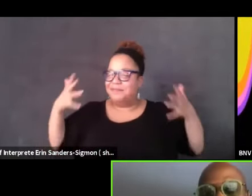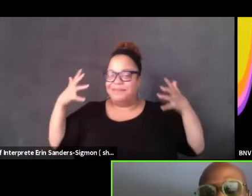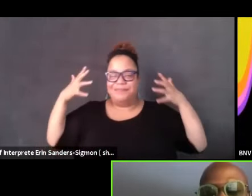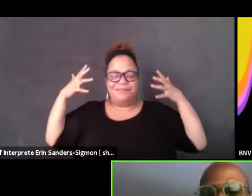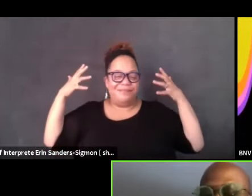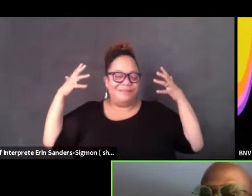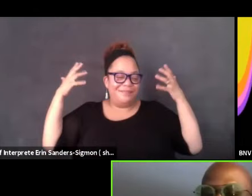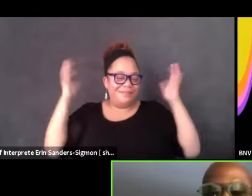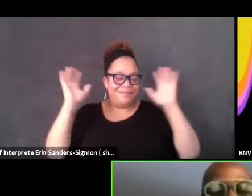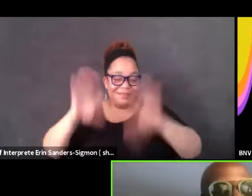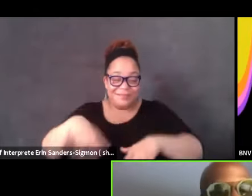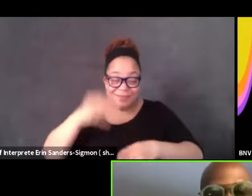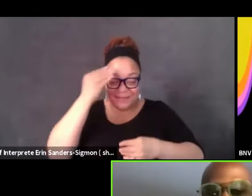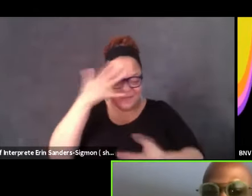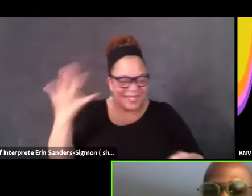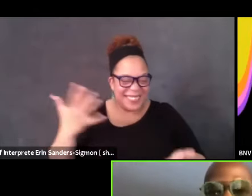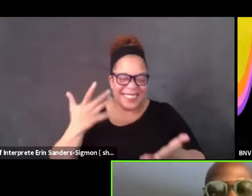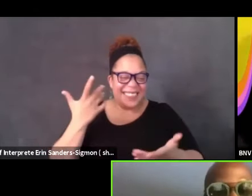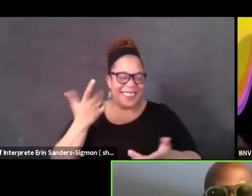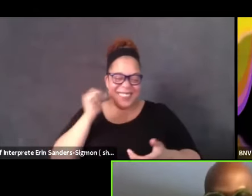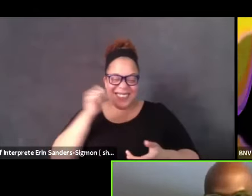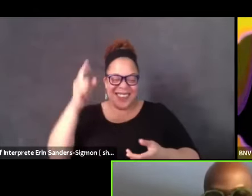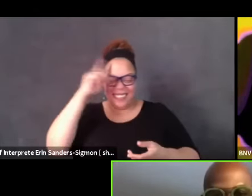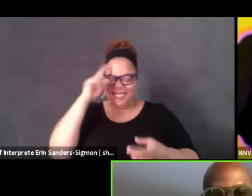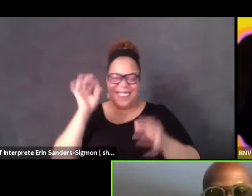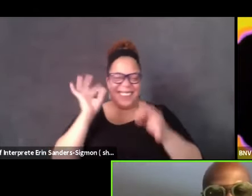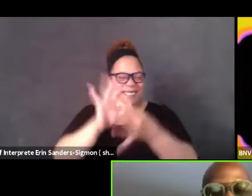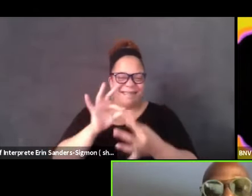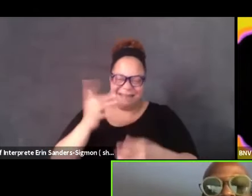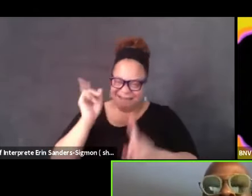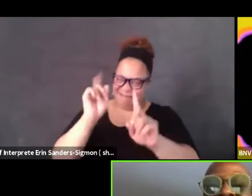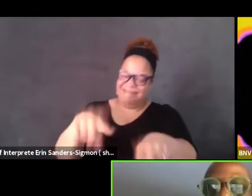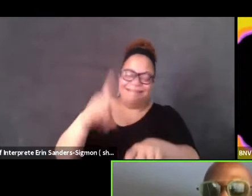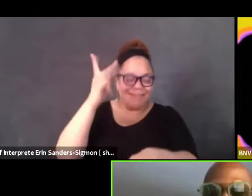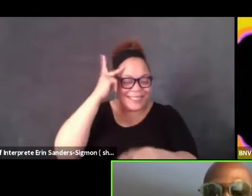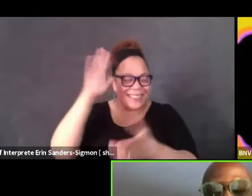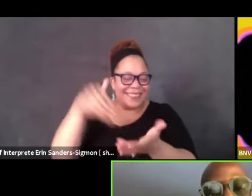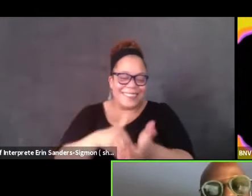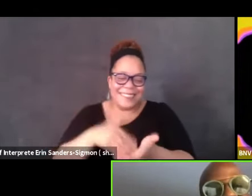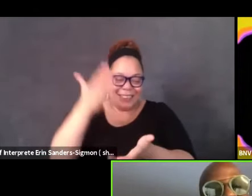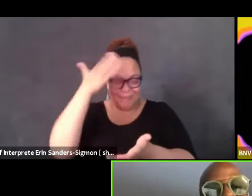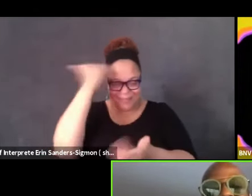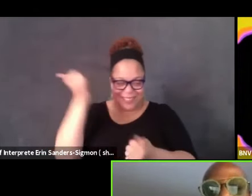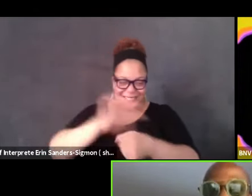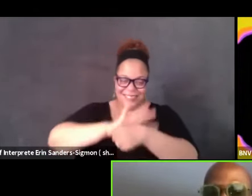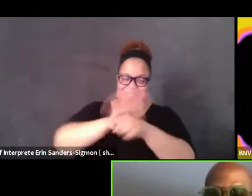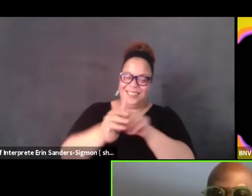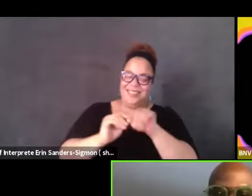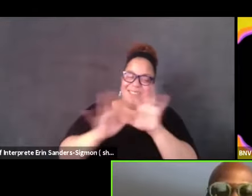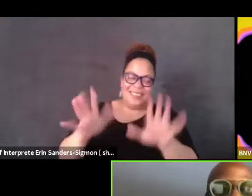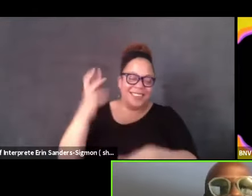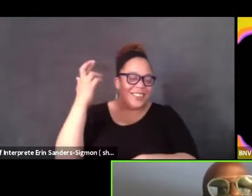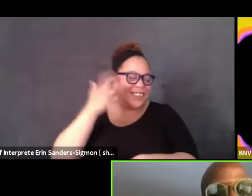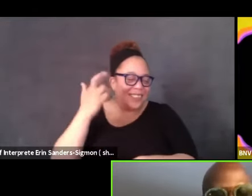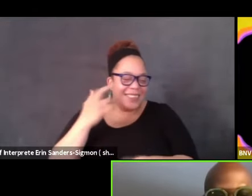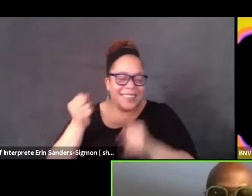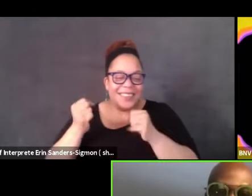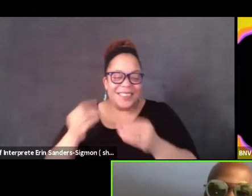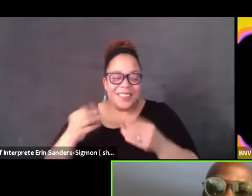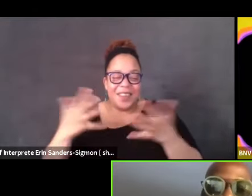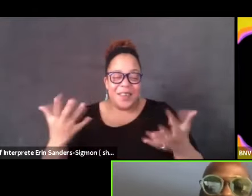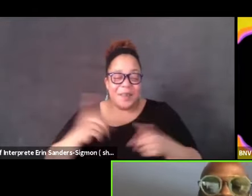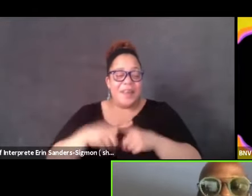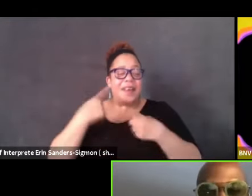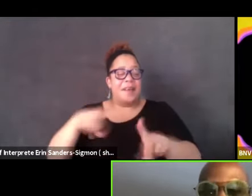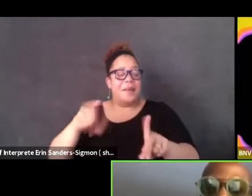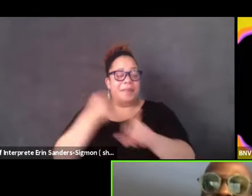year. Made no sense to me at all. But because of folks like Darius, because of